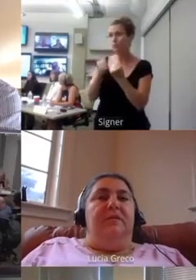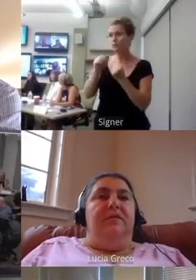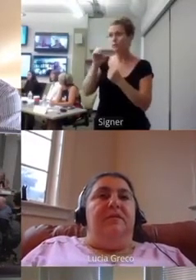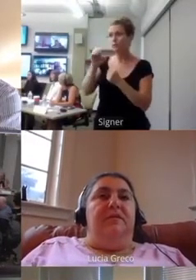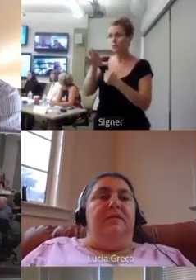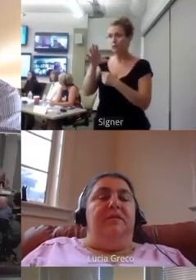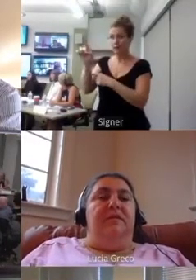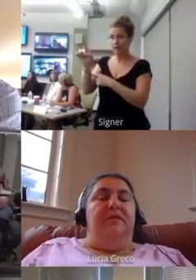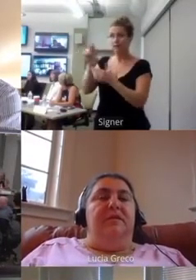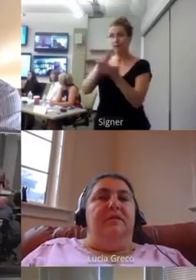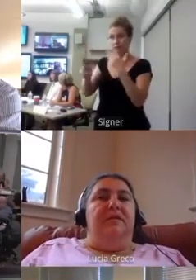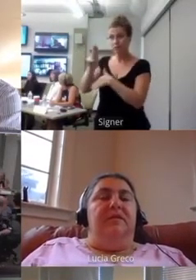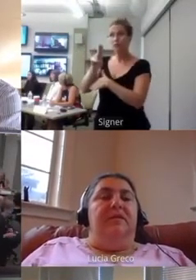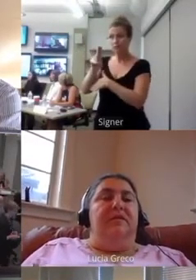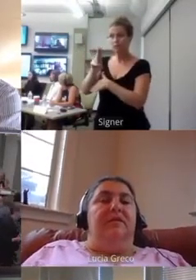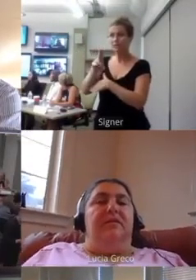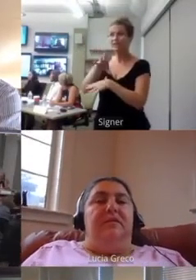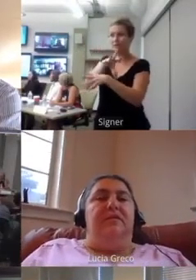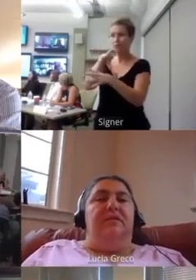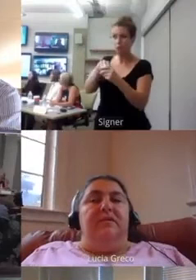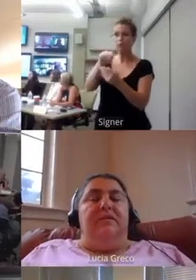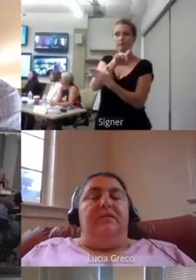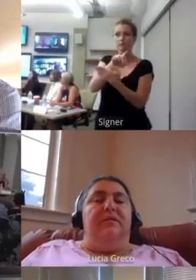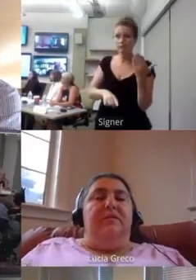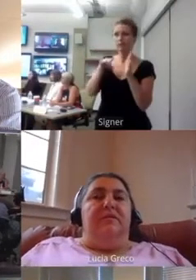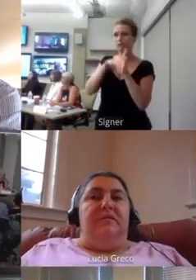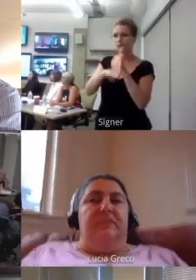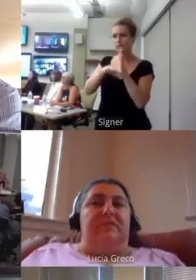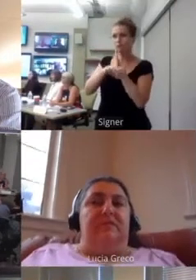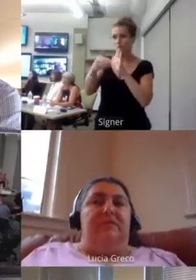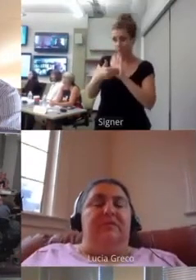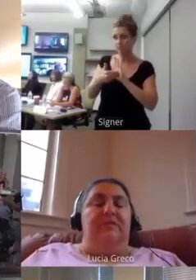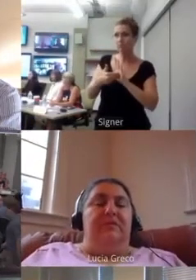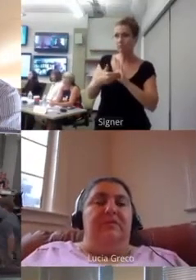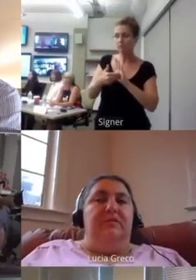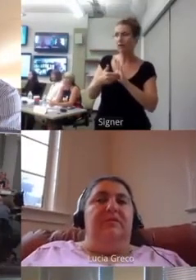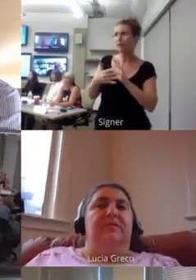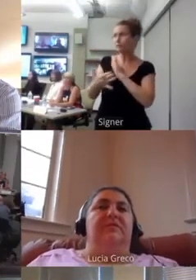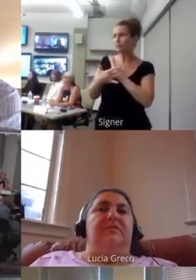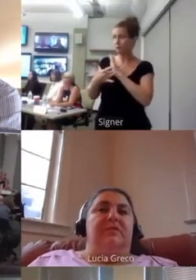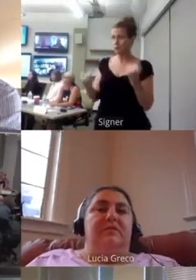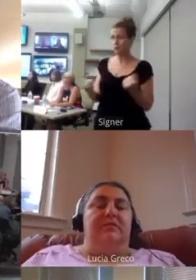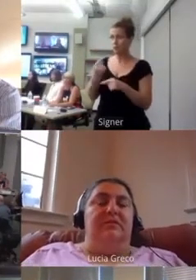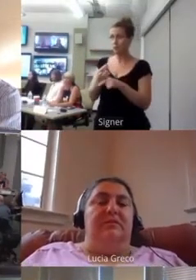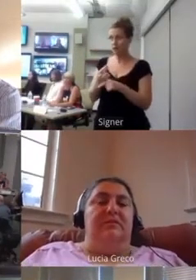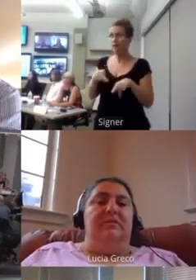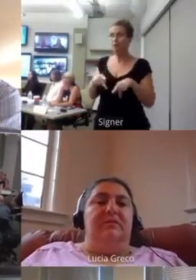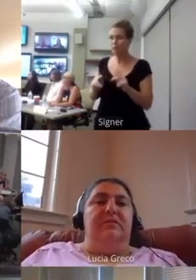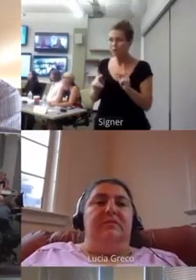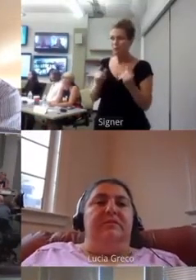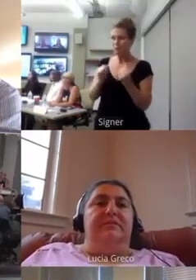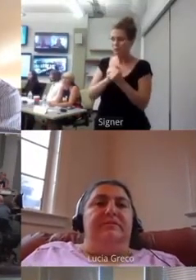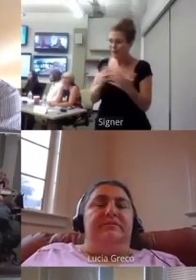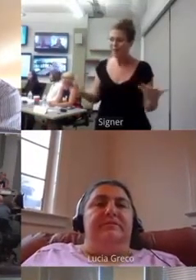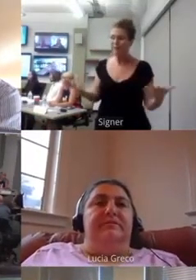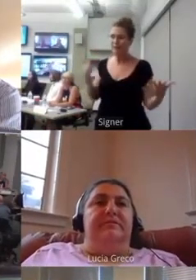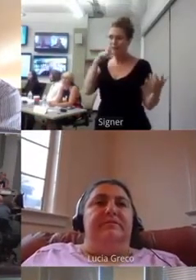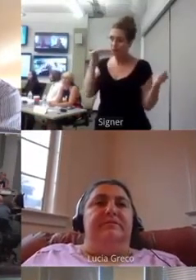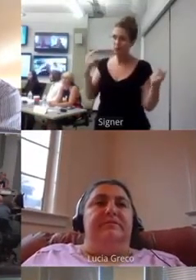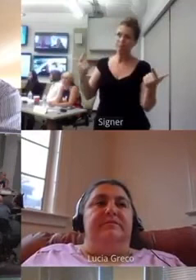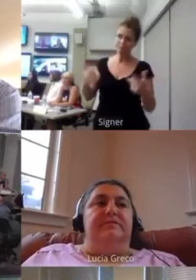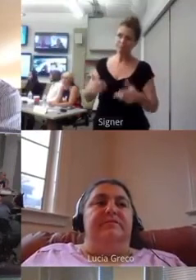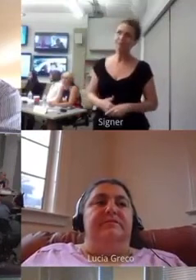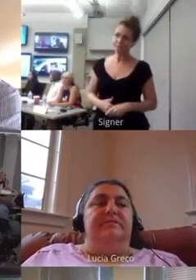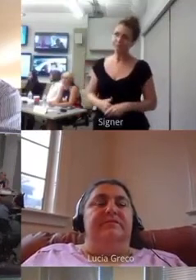Inclusive Design Research Center, particularly with the technology that lets us get to our subject. So let's get to